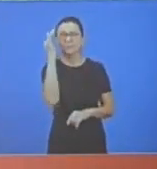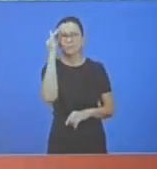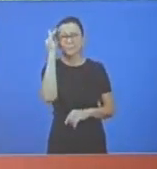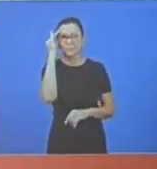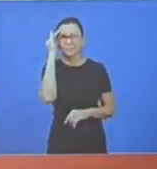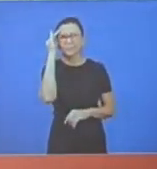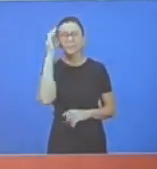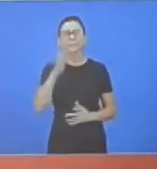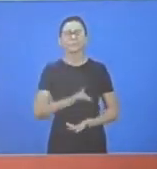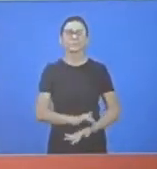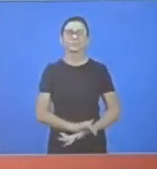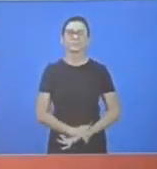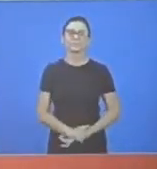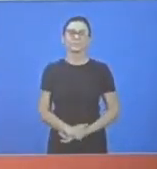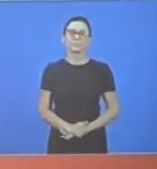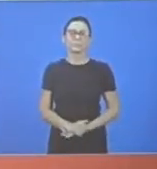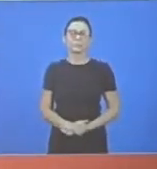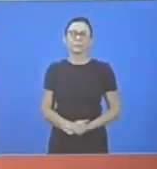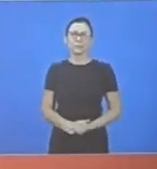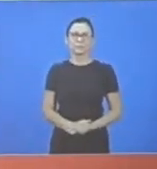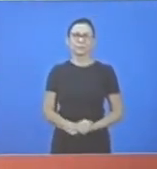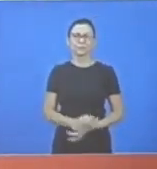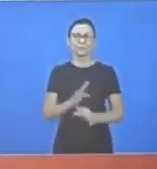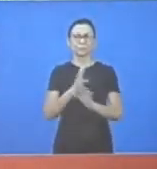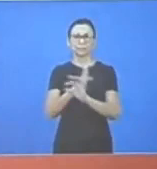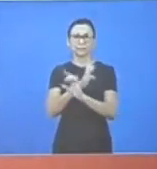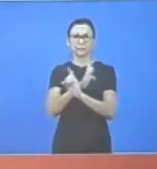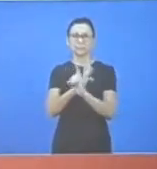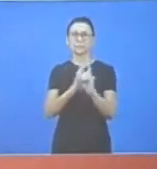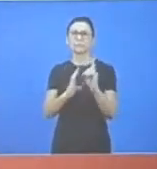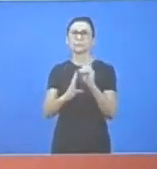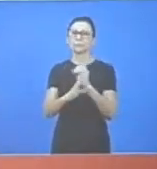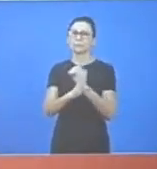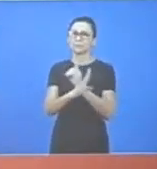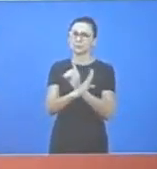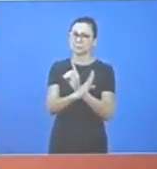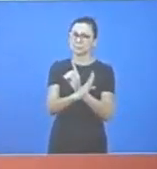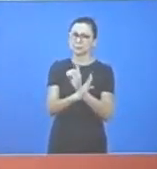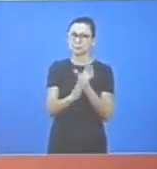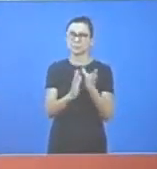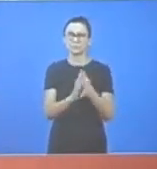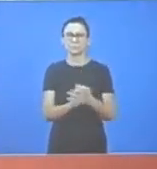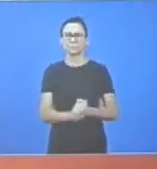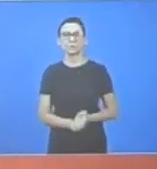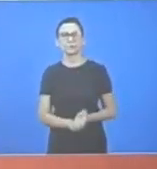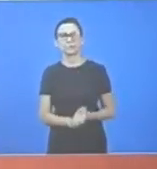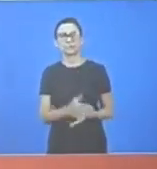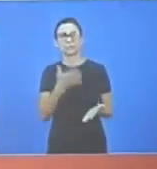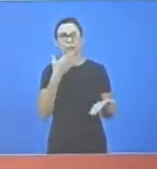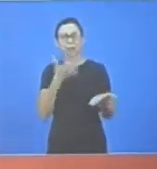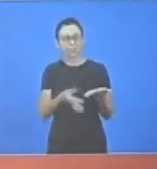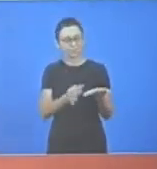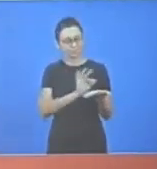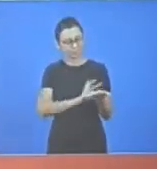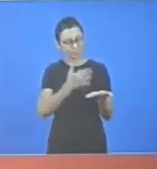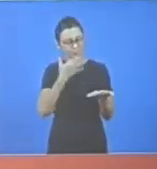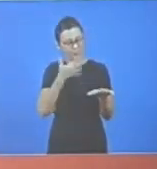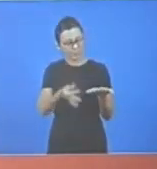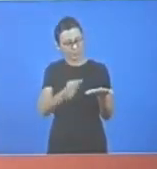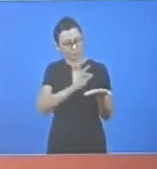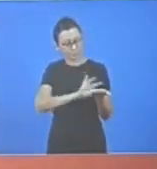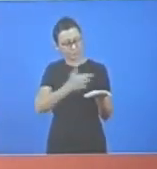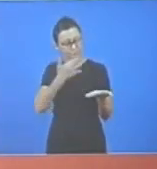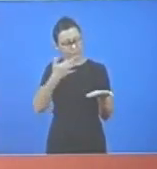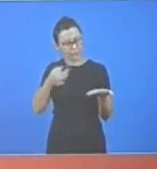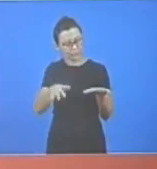prophetic. Are you understanding? The Sunday school teaching is not to lick the finger